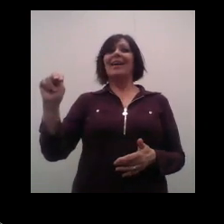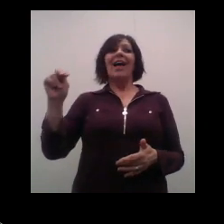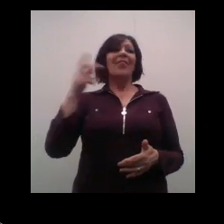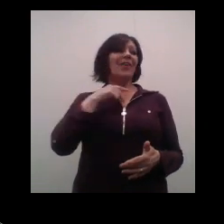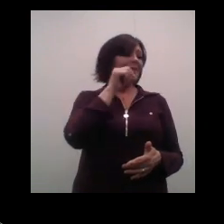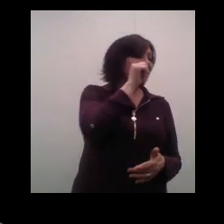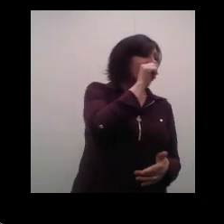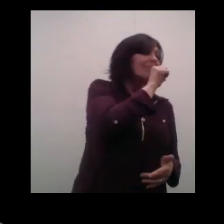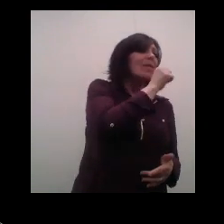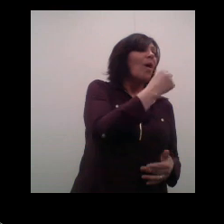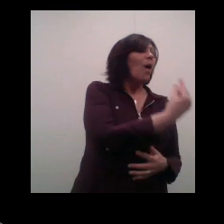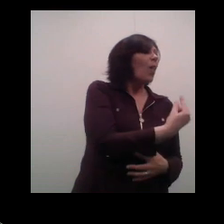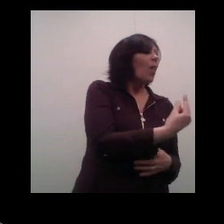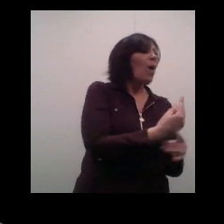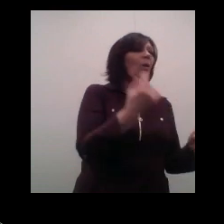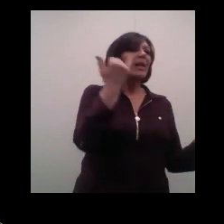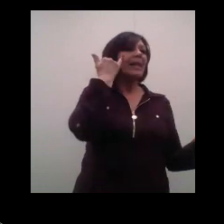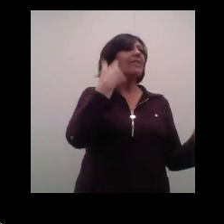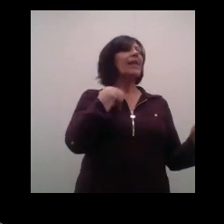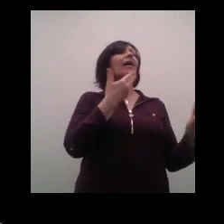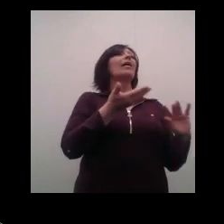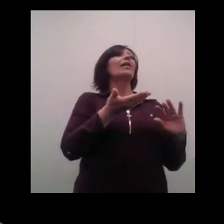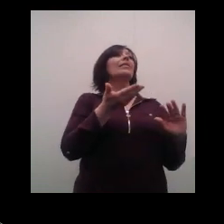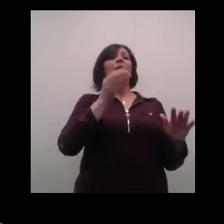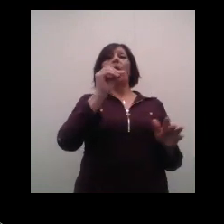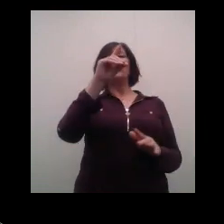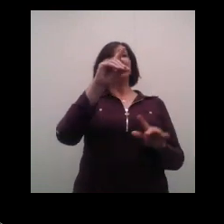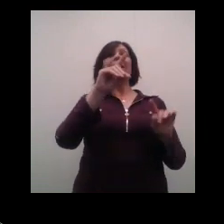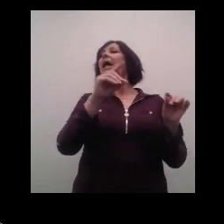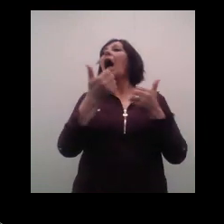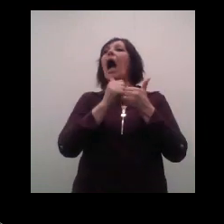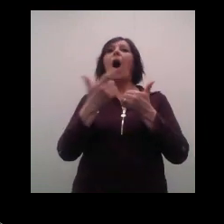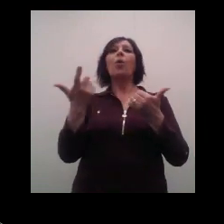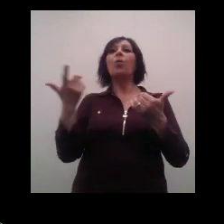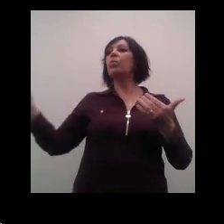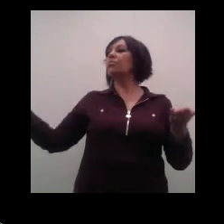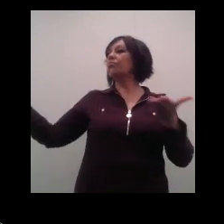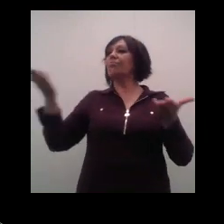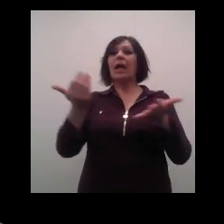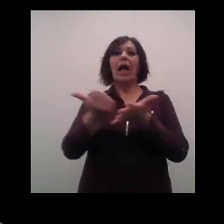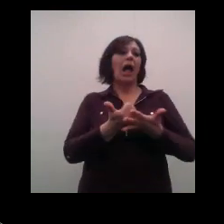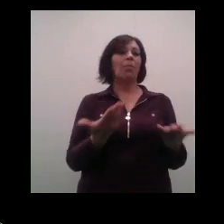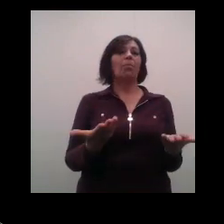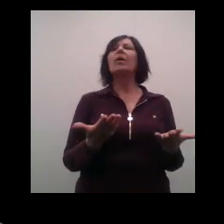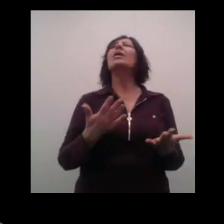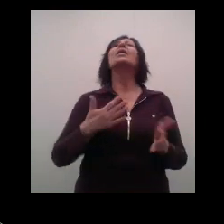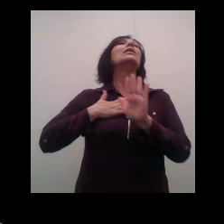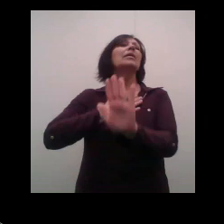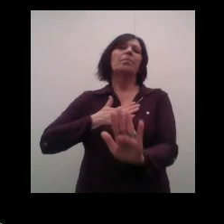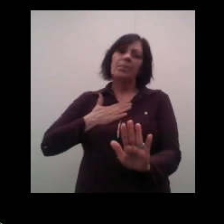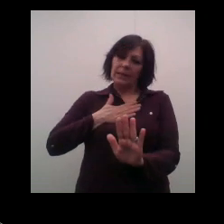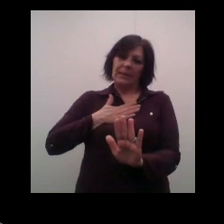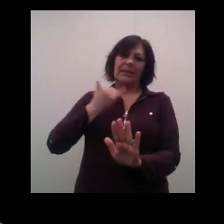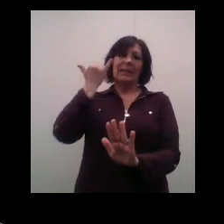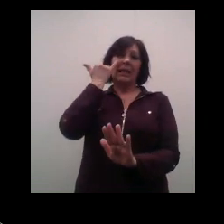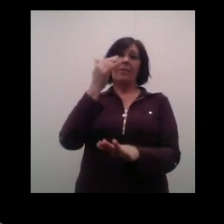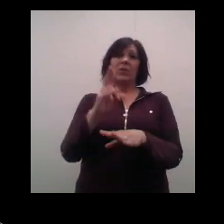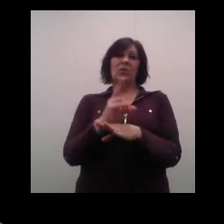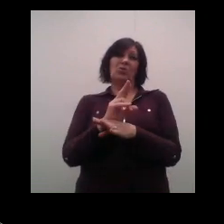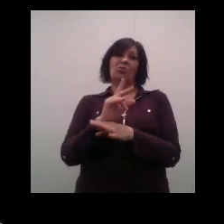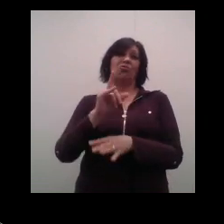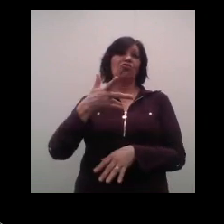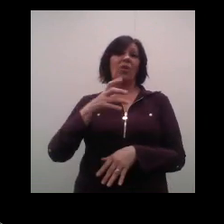have the opportunity to be used if if they overdose and pass out. So please, if you're going to use